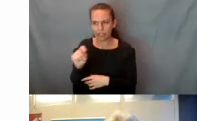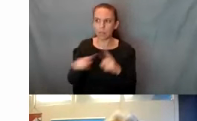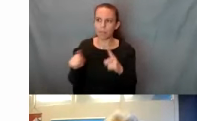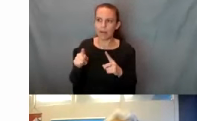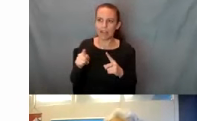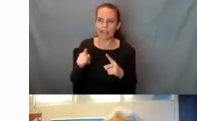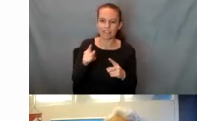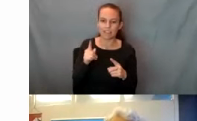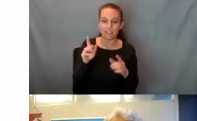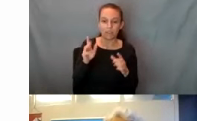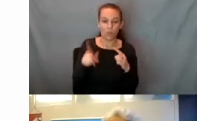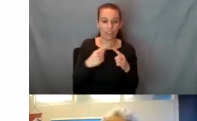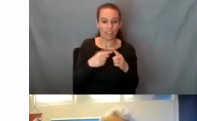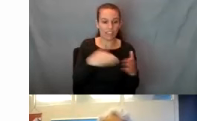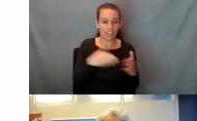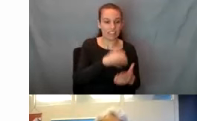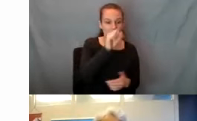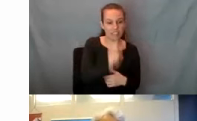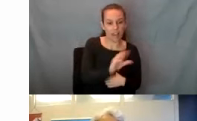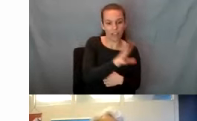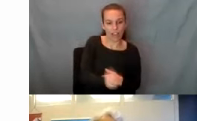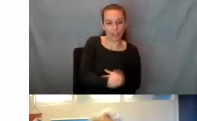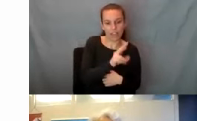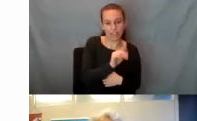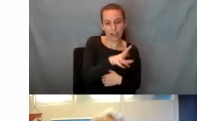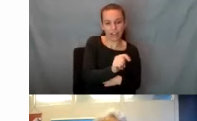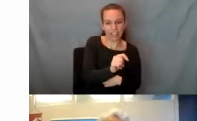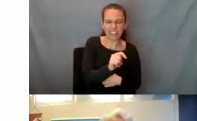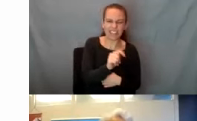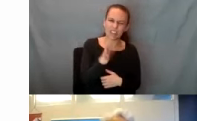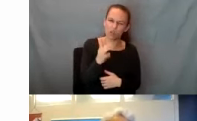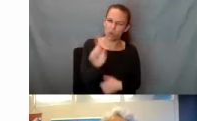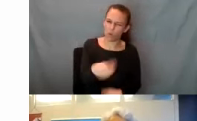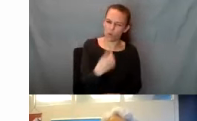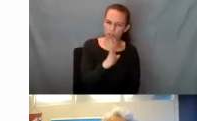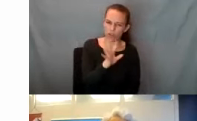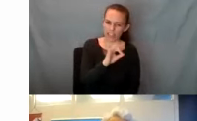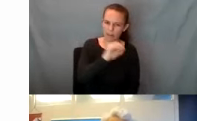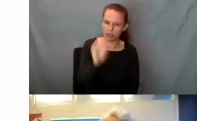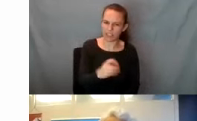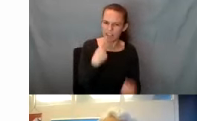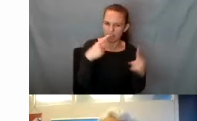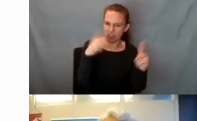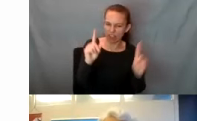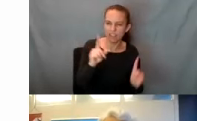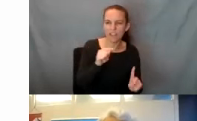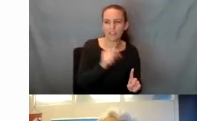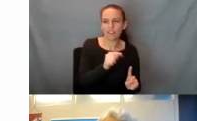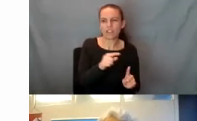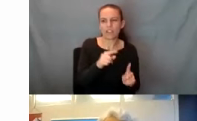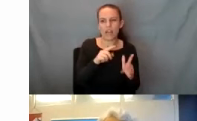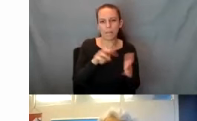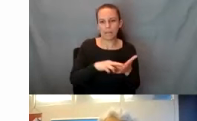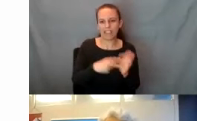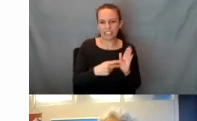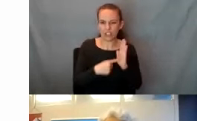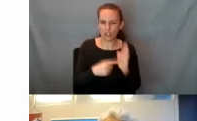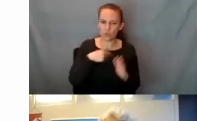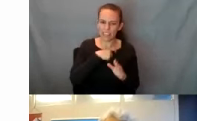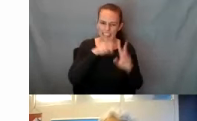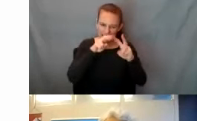South African variant. So a smaller sub-study that was done in South Africa showed that, but we need to really look at that data much more carefully to